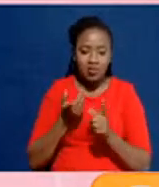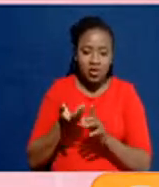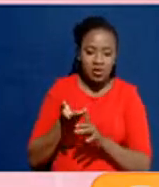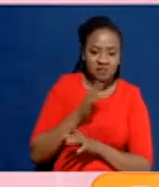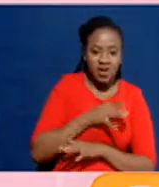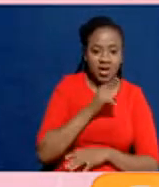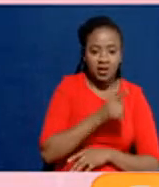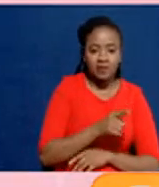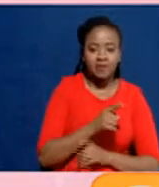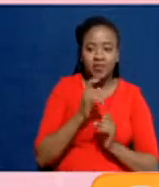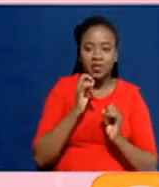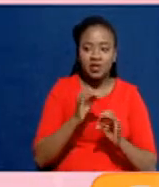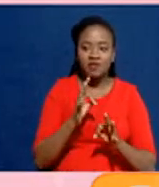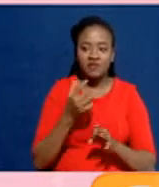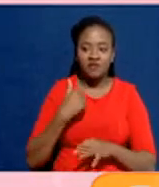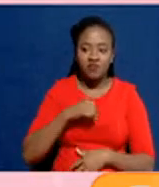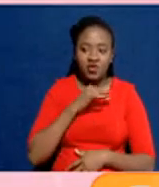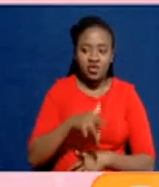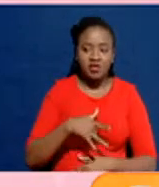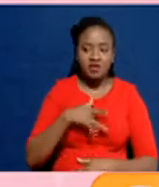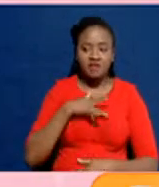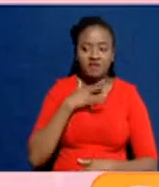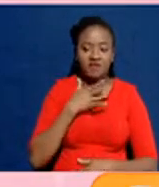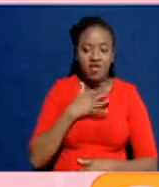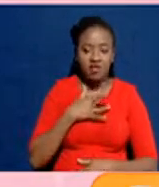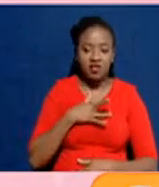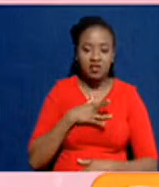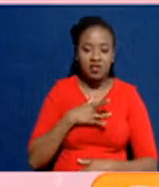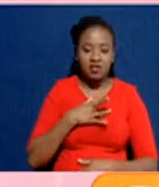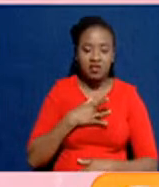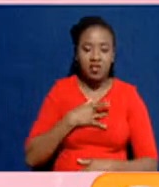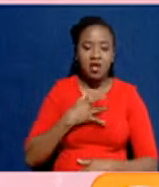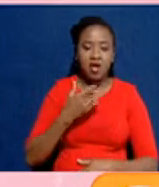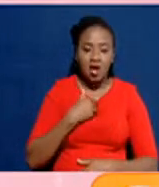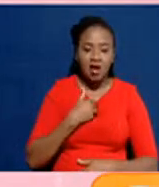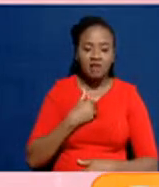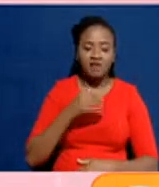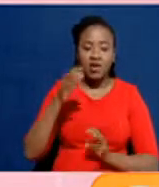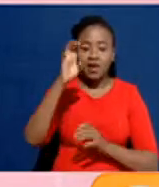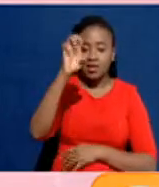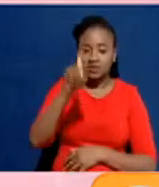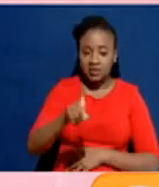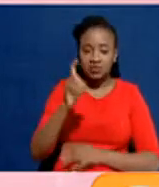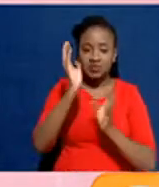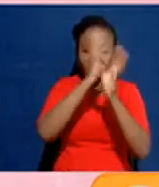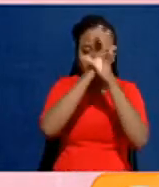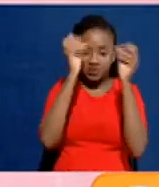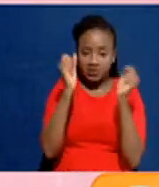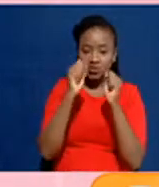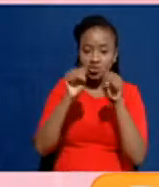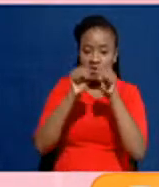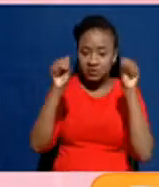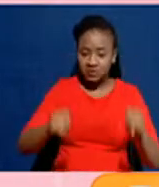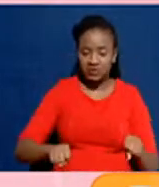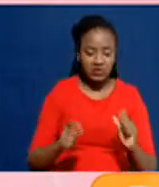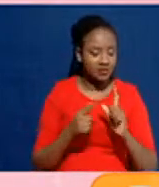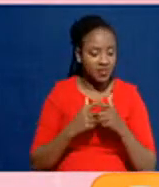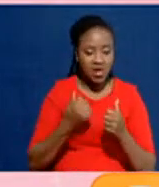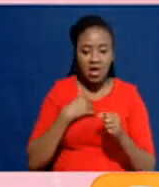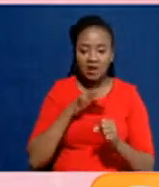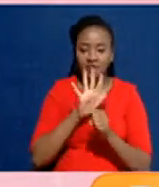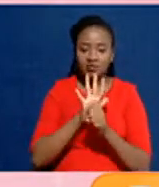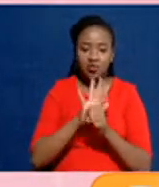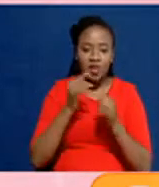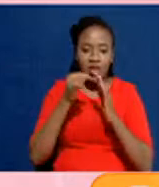the United States, we have an executive presidential system, then there are so many things that